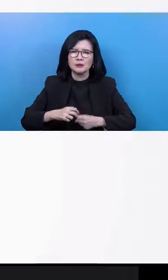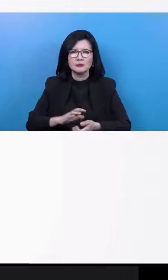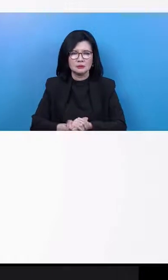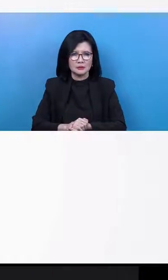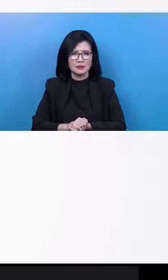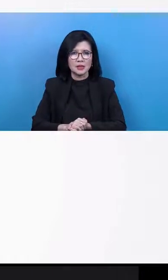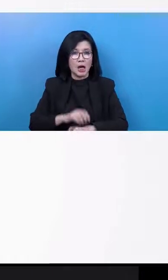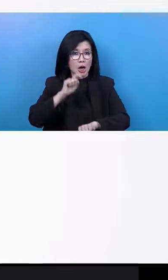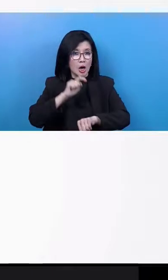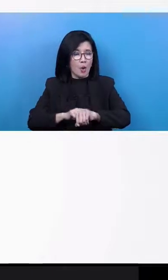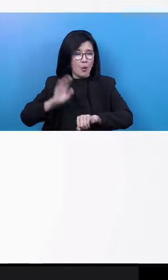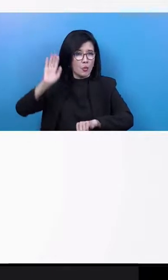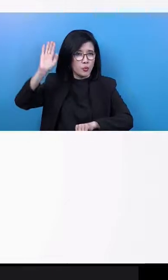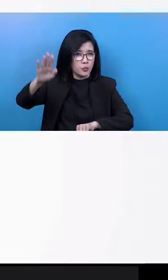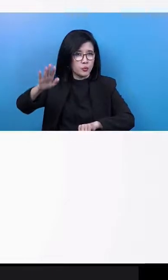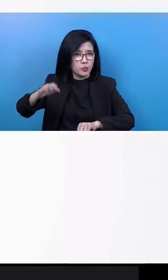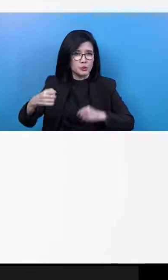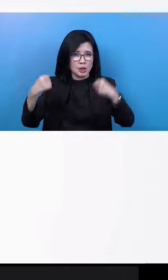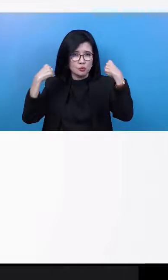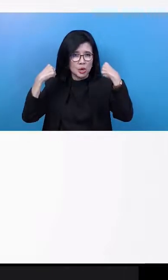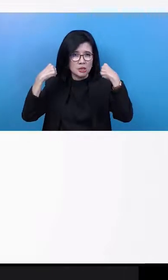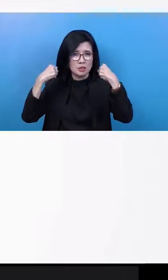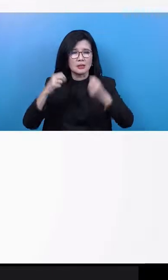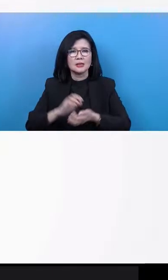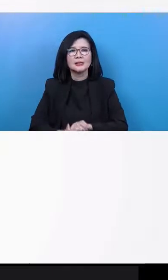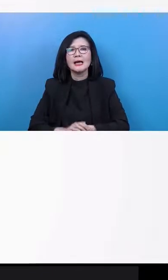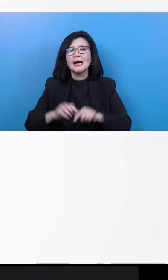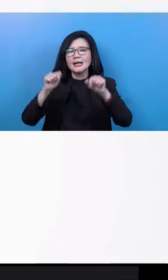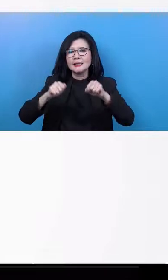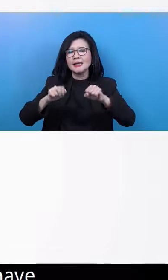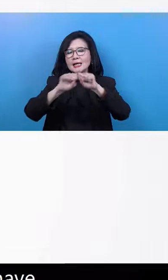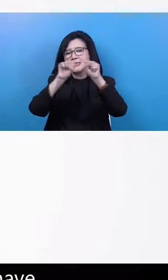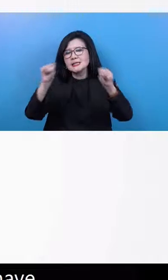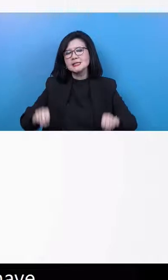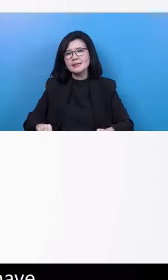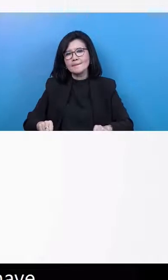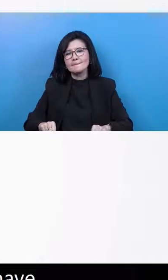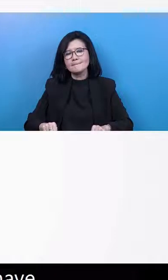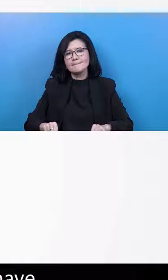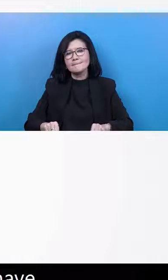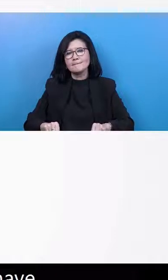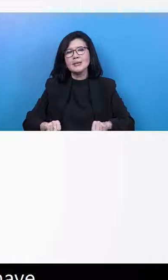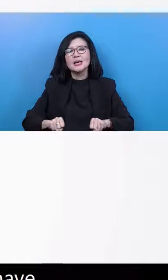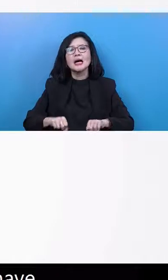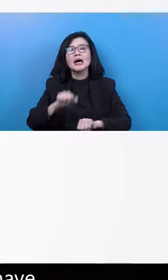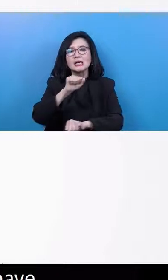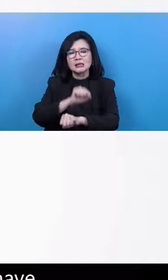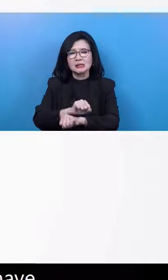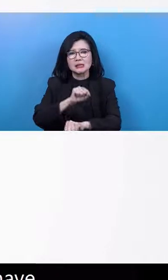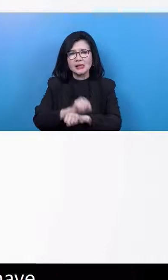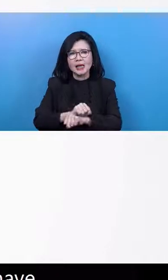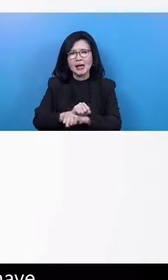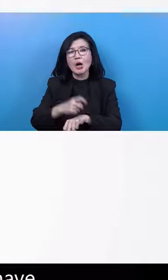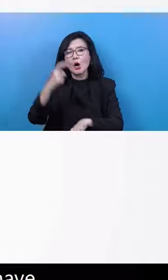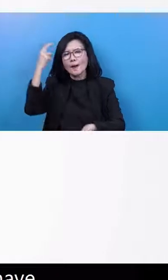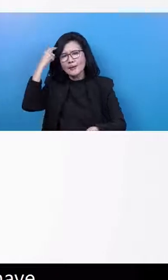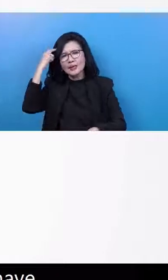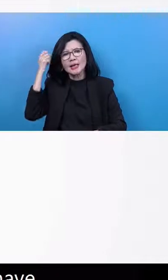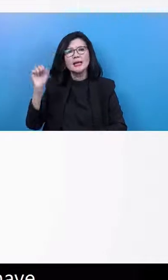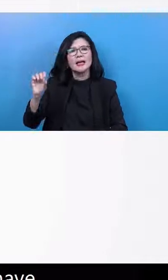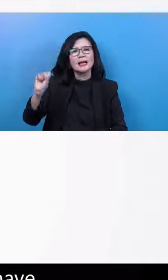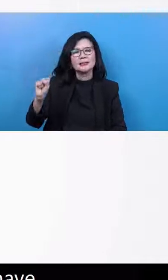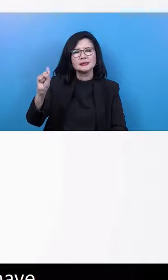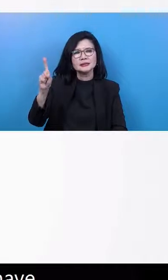developing this framework, we also take into considerations SDGs. We have incorporated across the 5